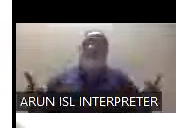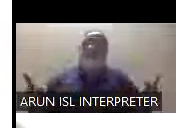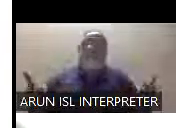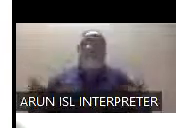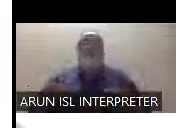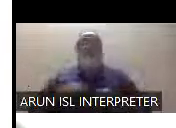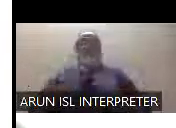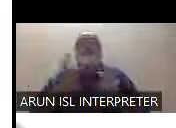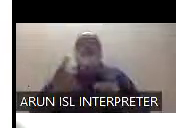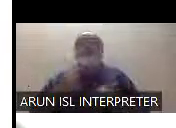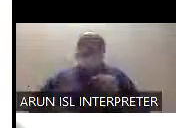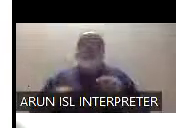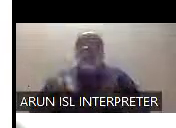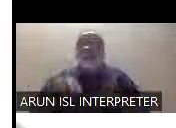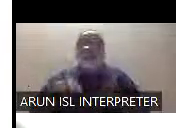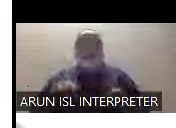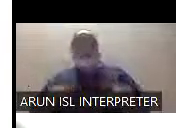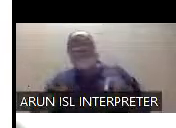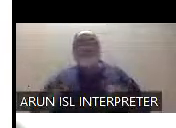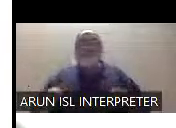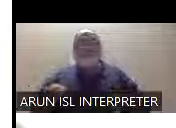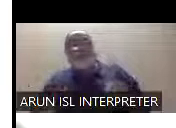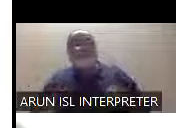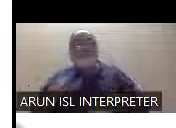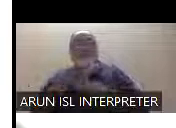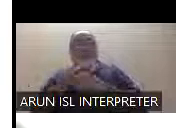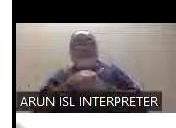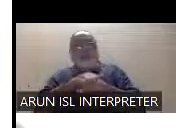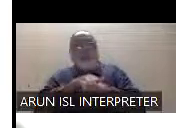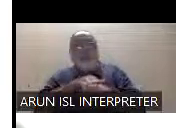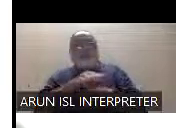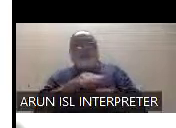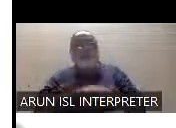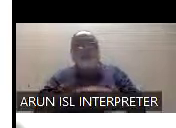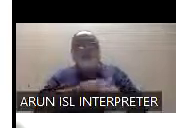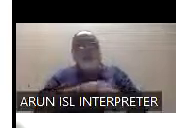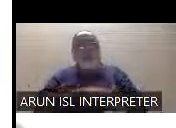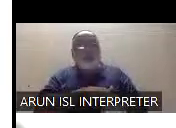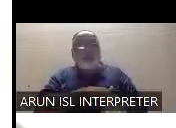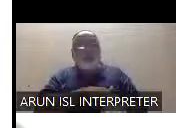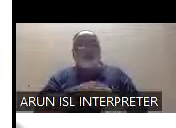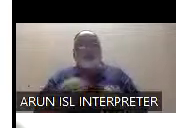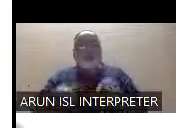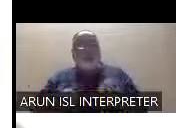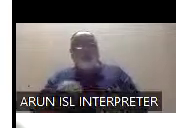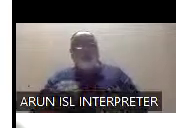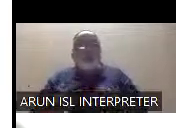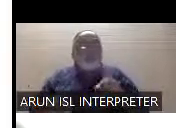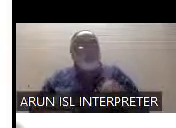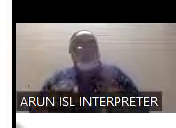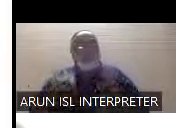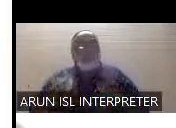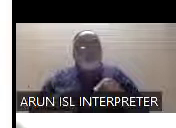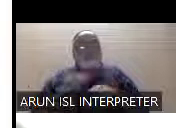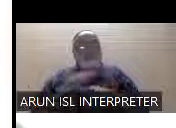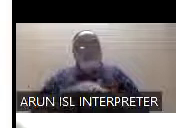little slow. They will have some difficulty, even if they are not using an assistive device, they may be slow, they may have some difficulty in movement